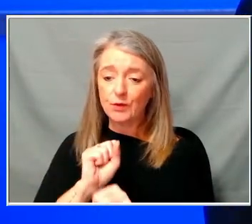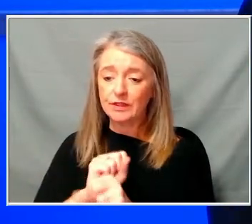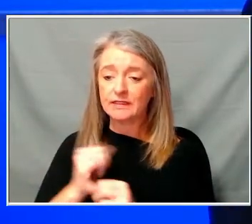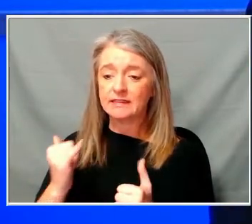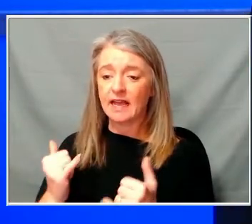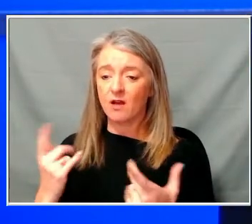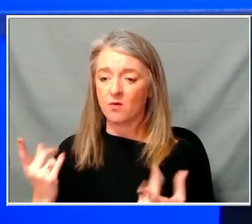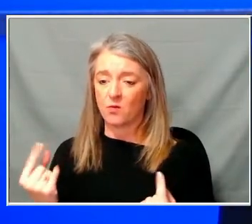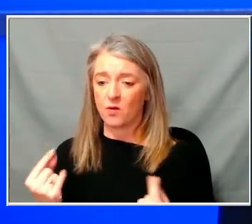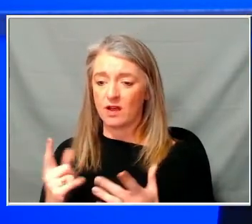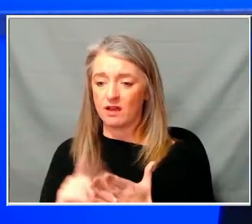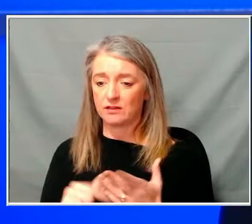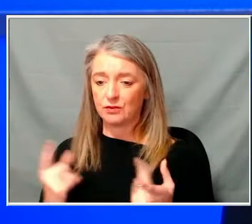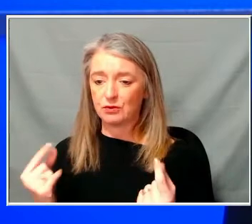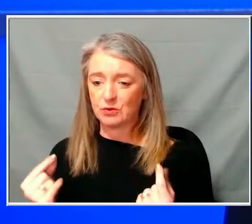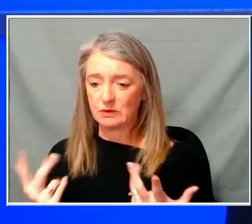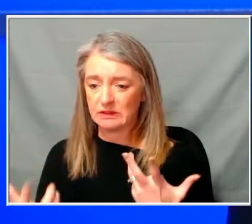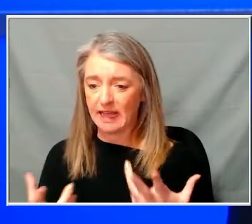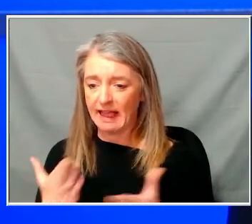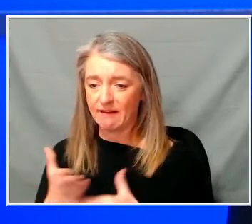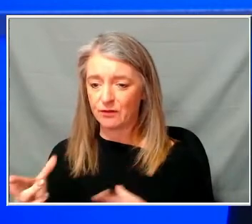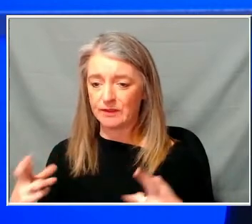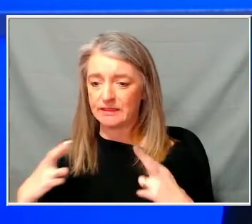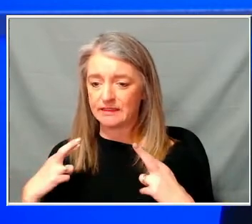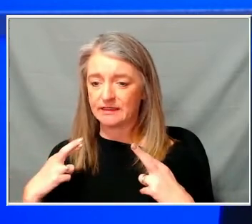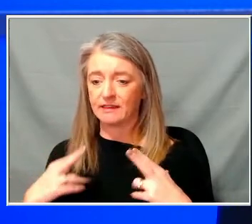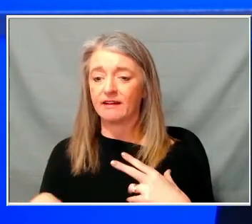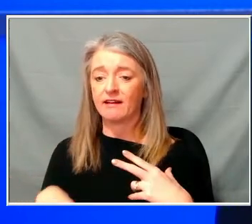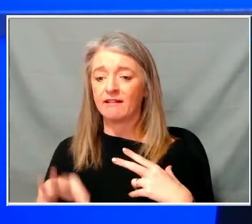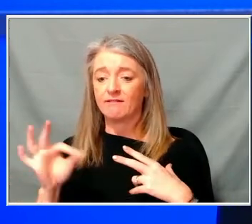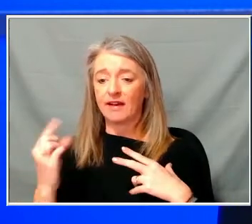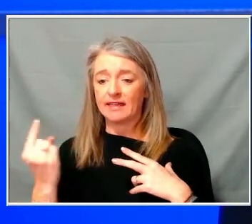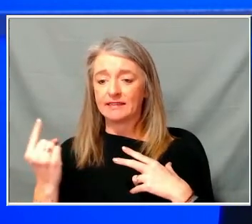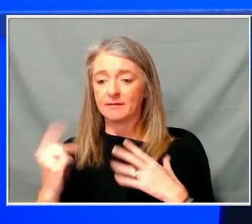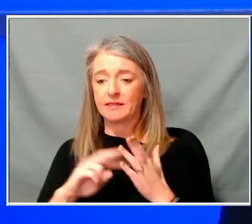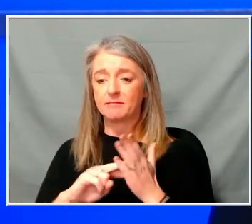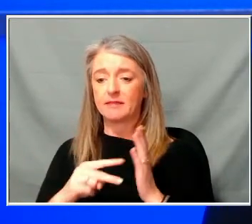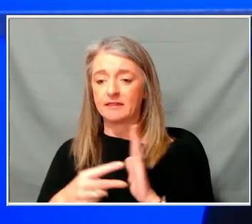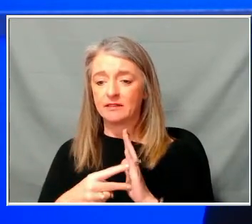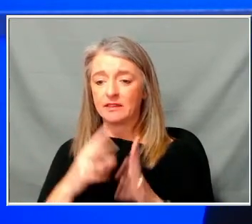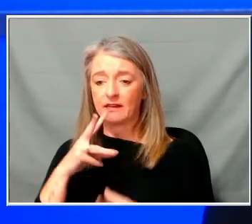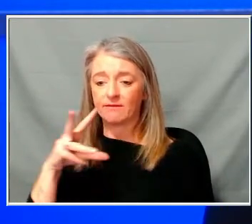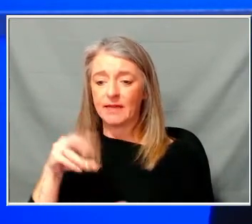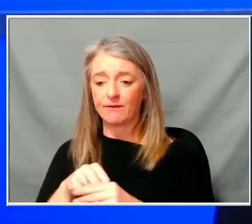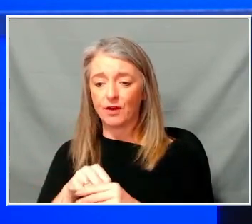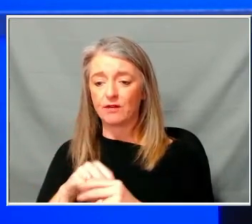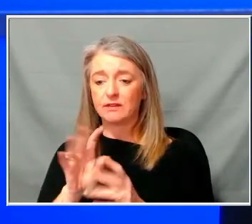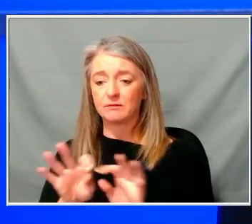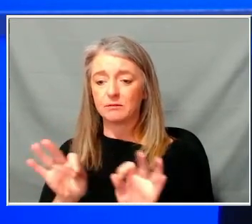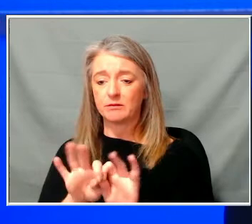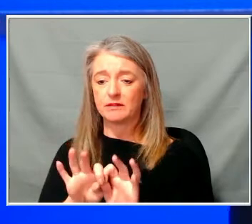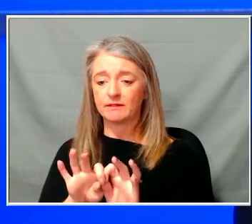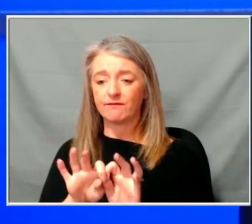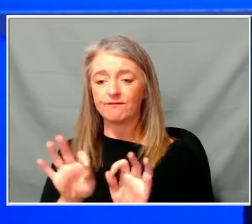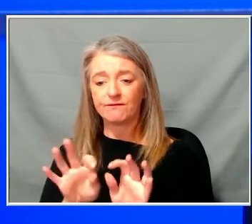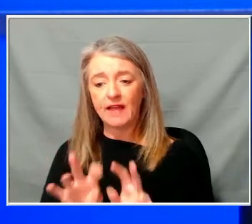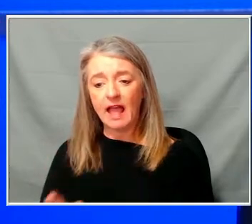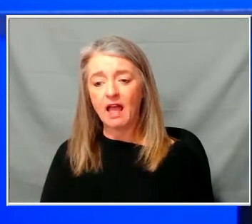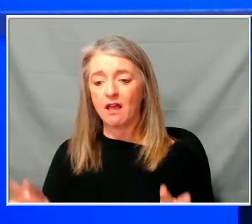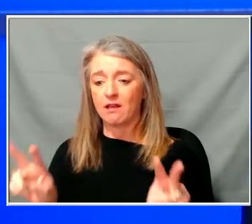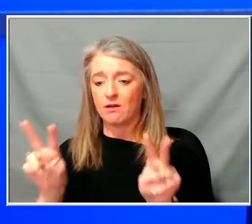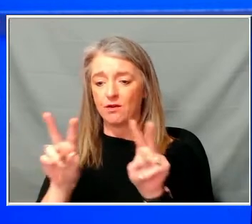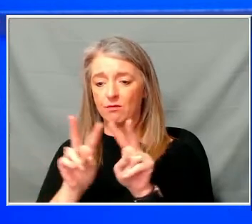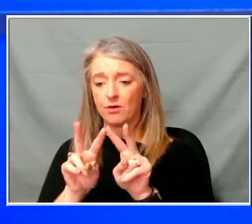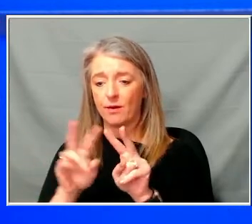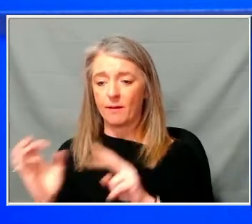what? And so finding something else that's meaningful, that's impactful, that you can do and engage in, it's so valuable. And so I think getting back